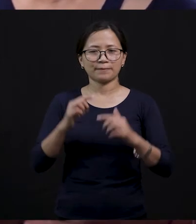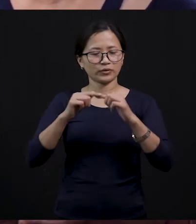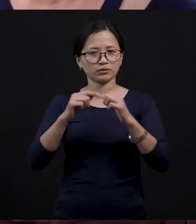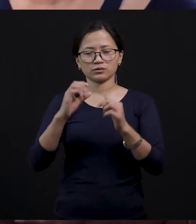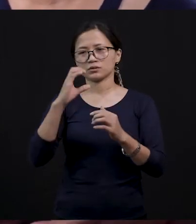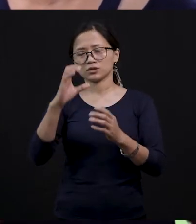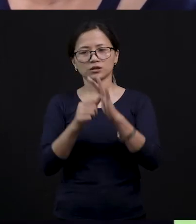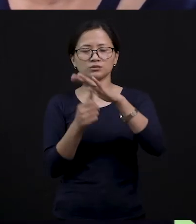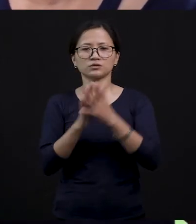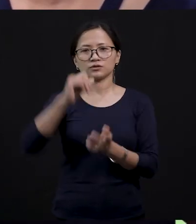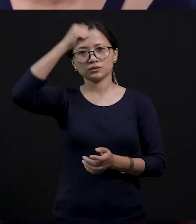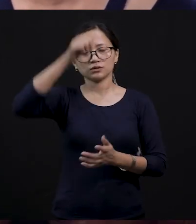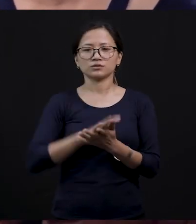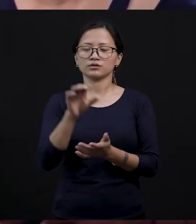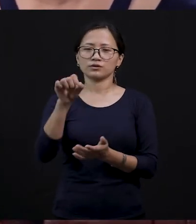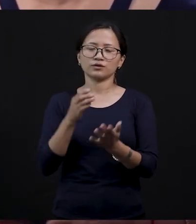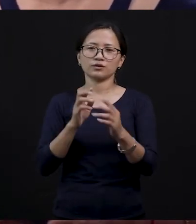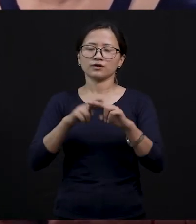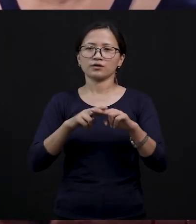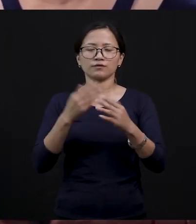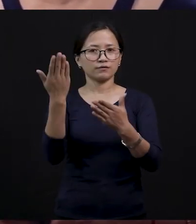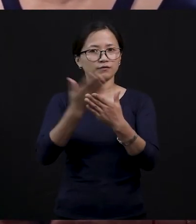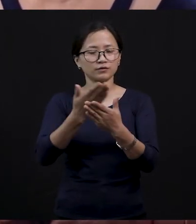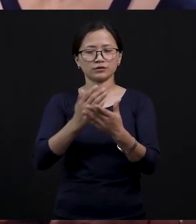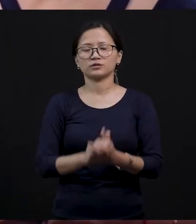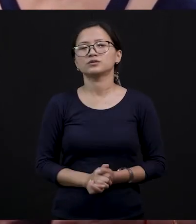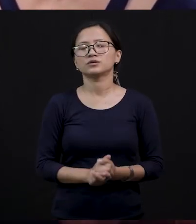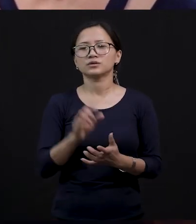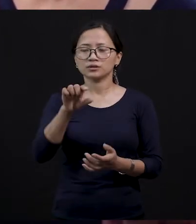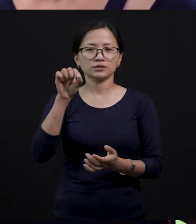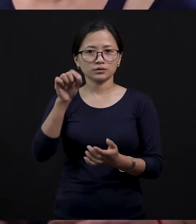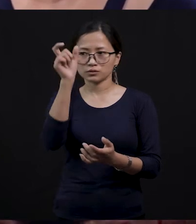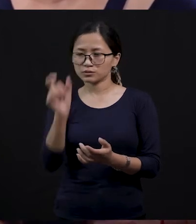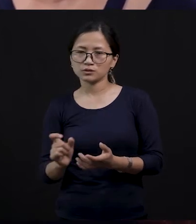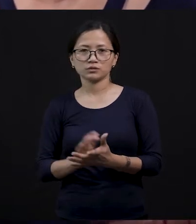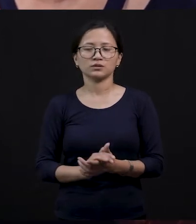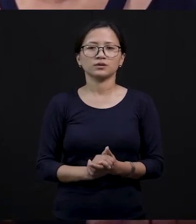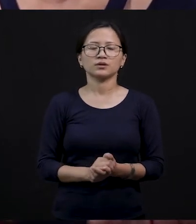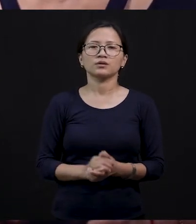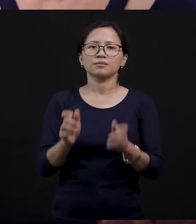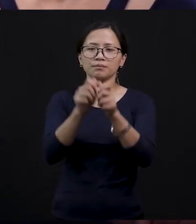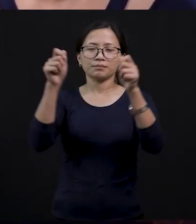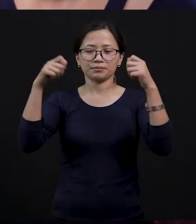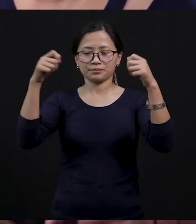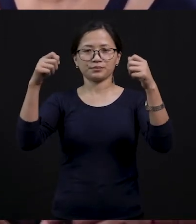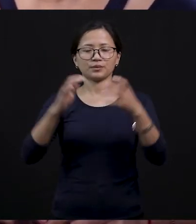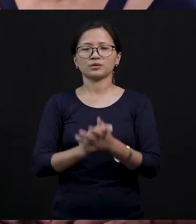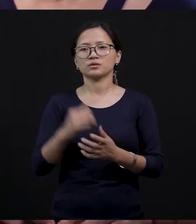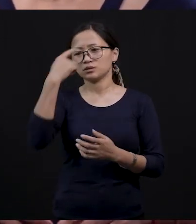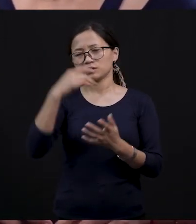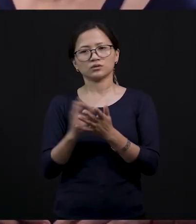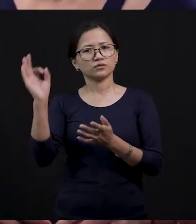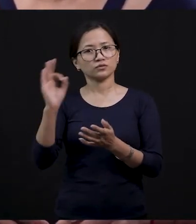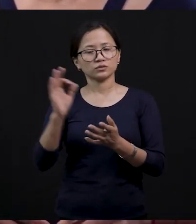Election Commission of India, and there they file their nomination paper. Now, when they are sitting with that officer who is from the